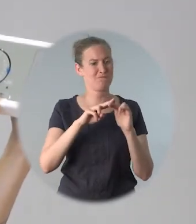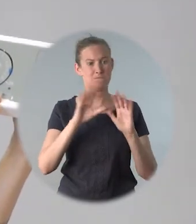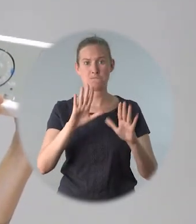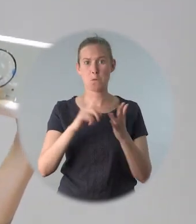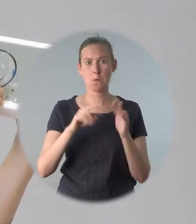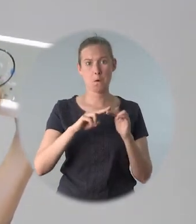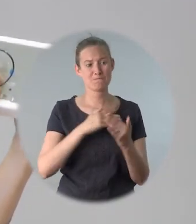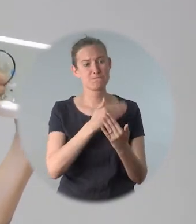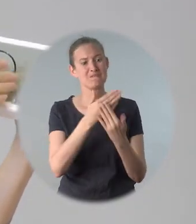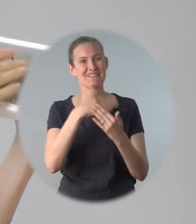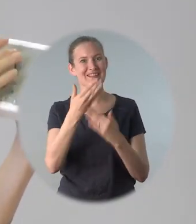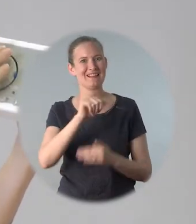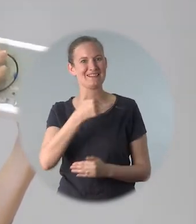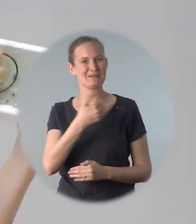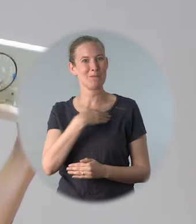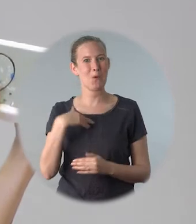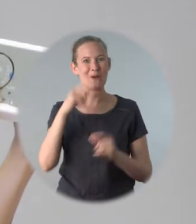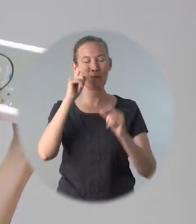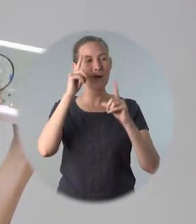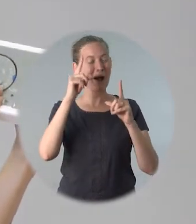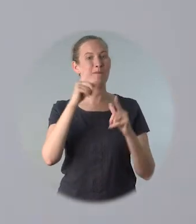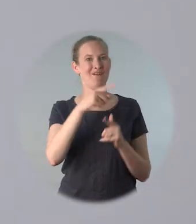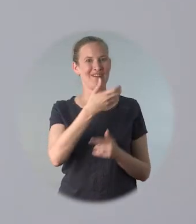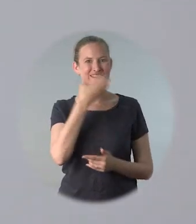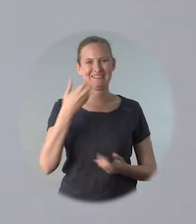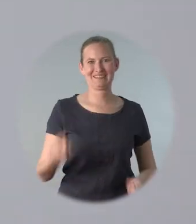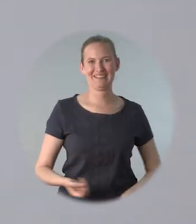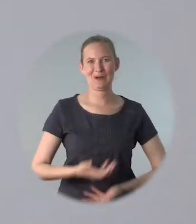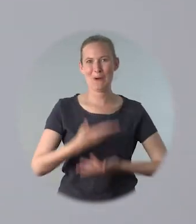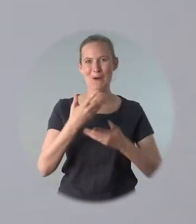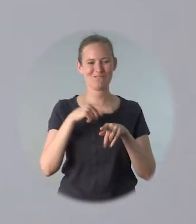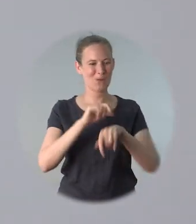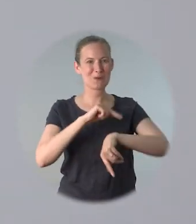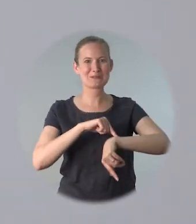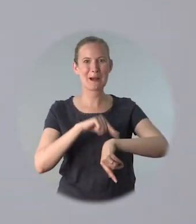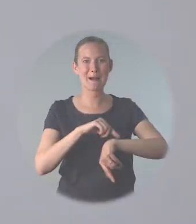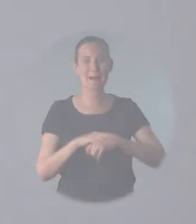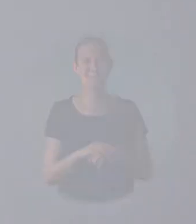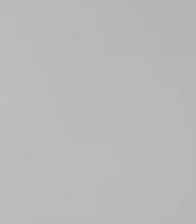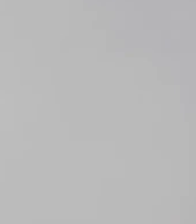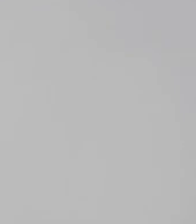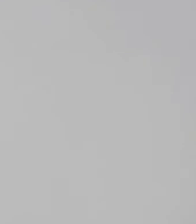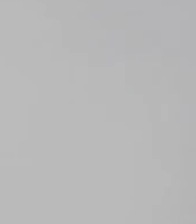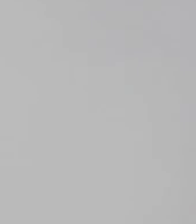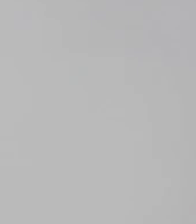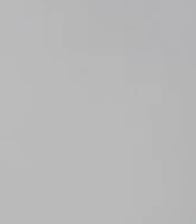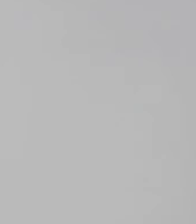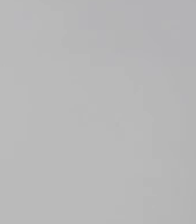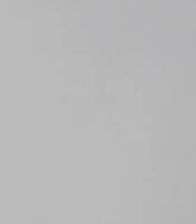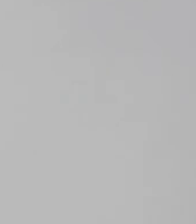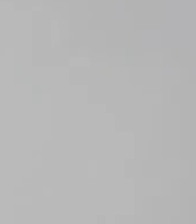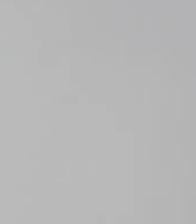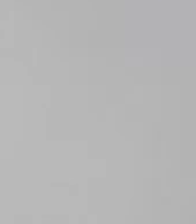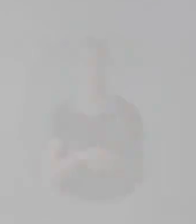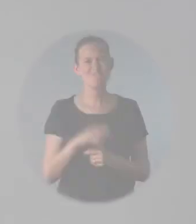off straight away and stays off during the rest of the night, but it still comes on in the morning when we wake up. So on this one it's